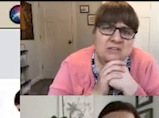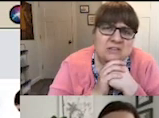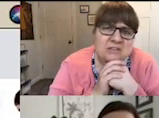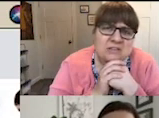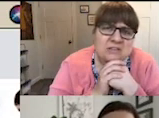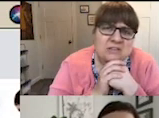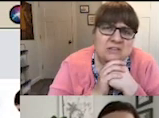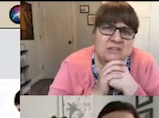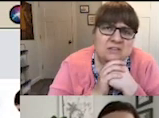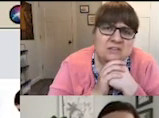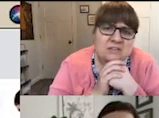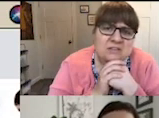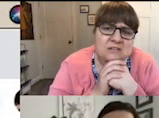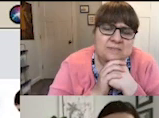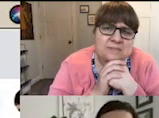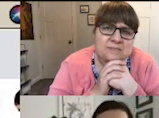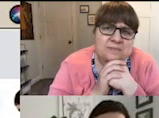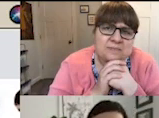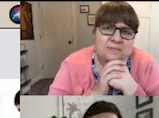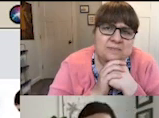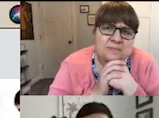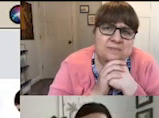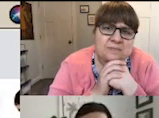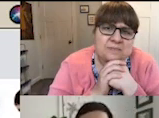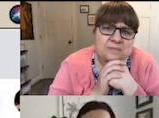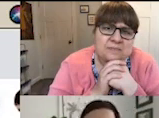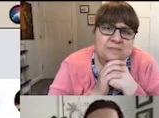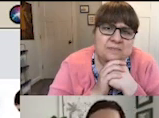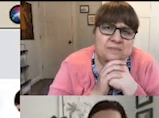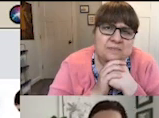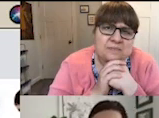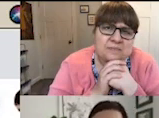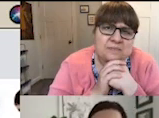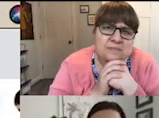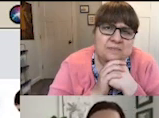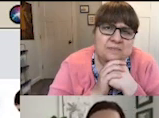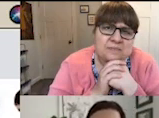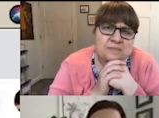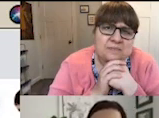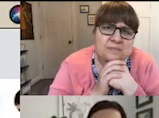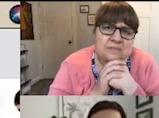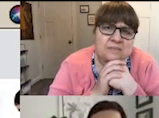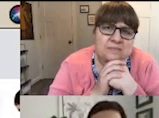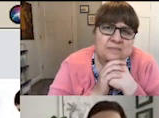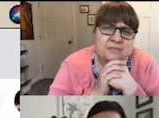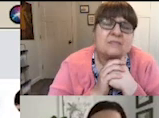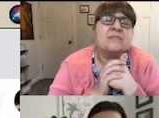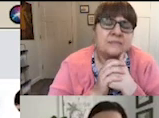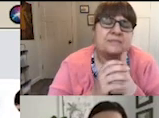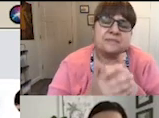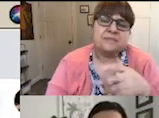one conversation or a lifetime project is, well, if you were to develop a Indigenous design institution, what is that going to look like?